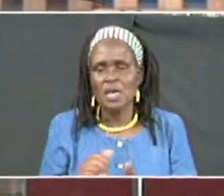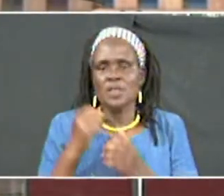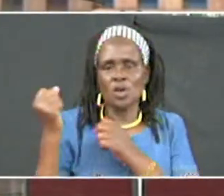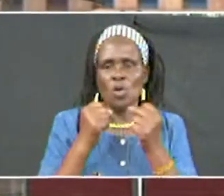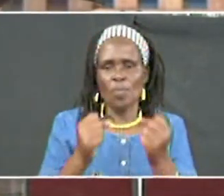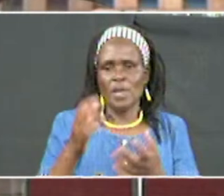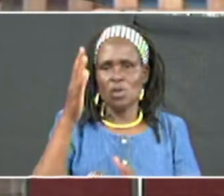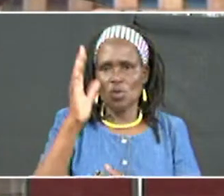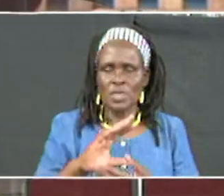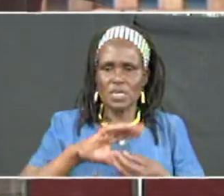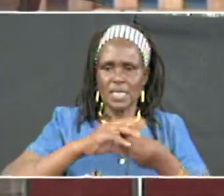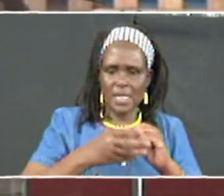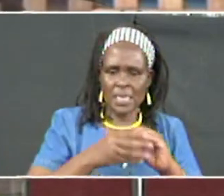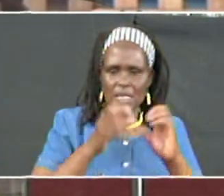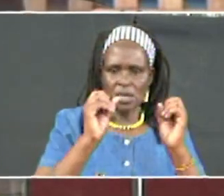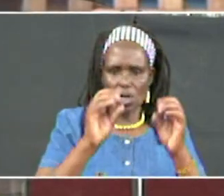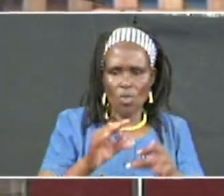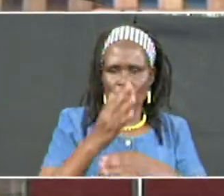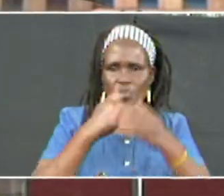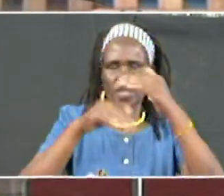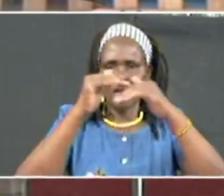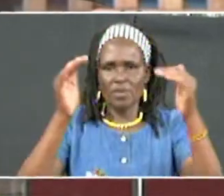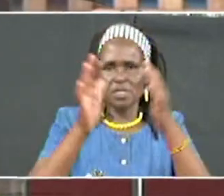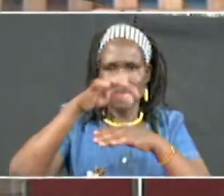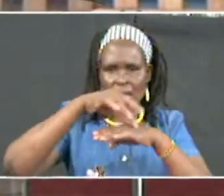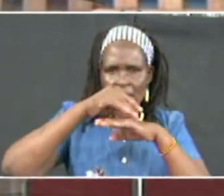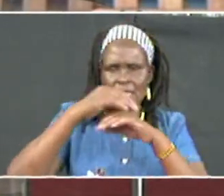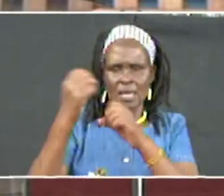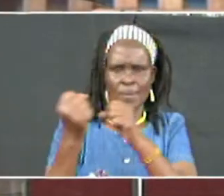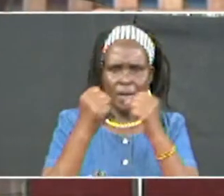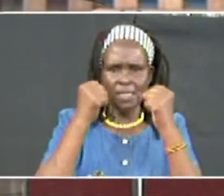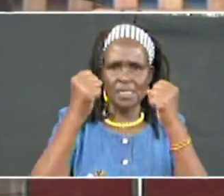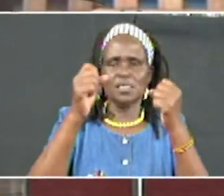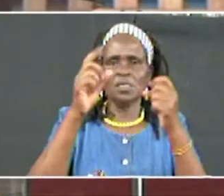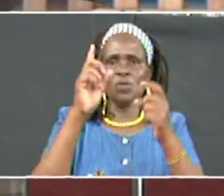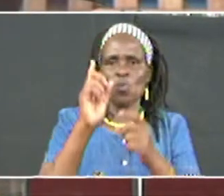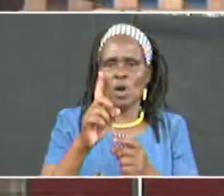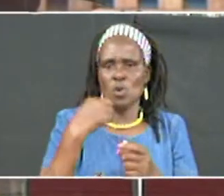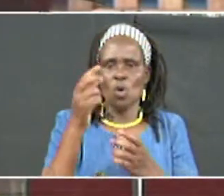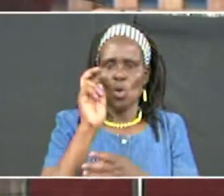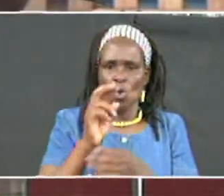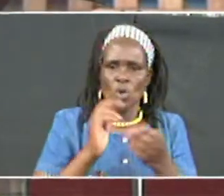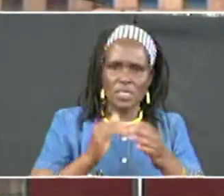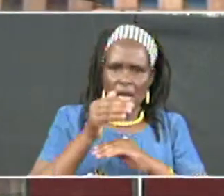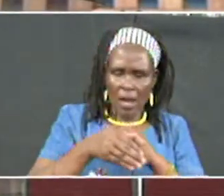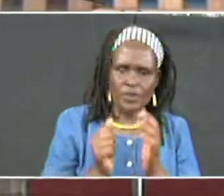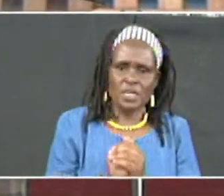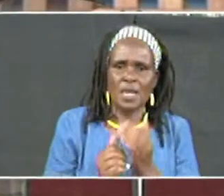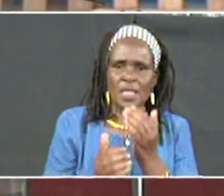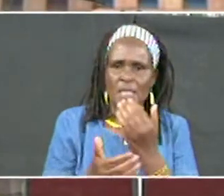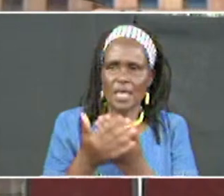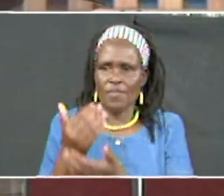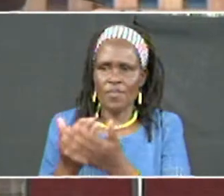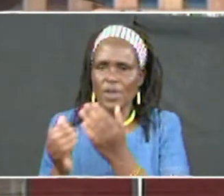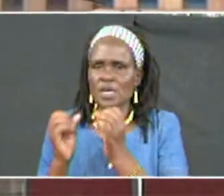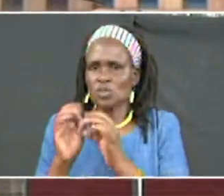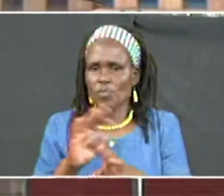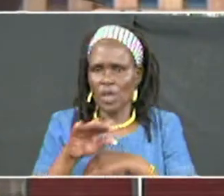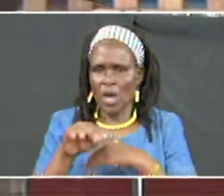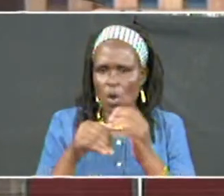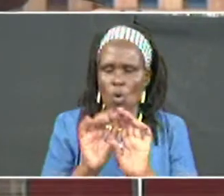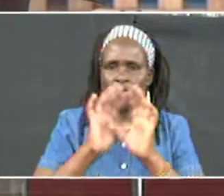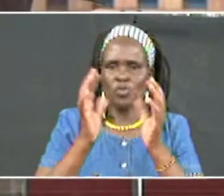the heavens and the earth, the majestic one who looks after the affairs of the whole universe, would